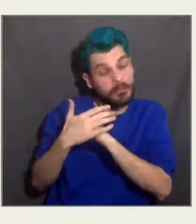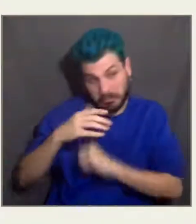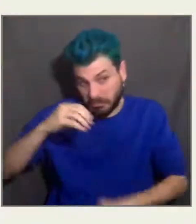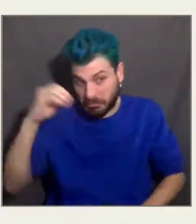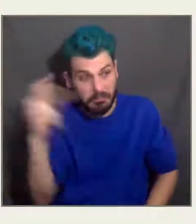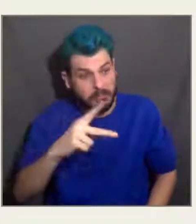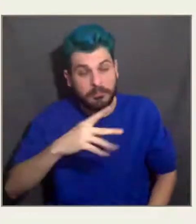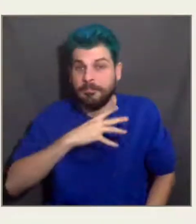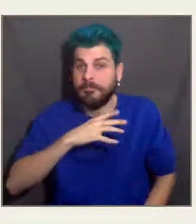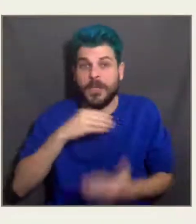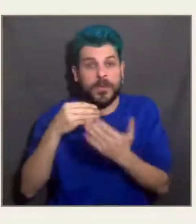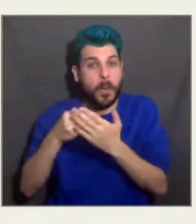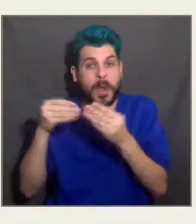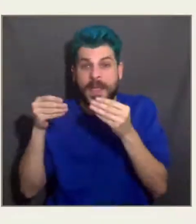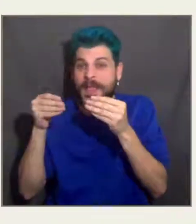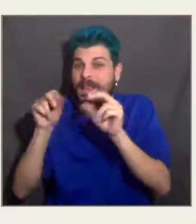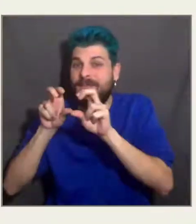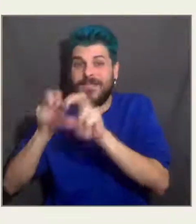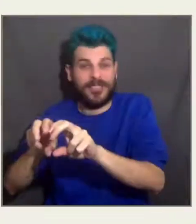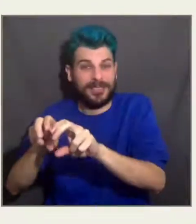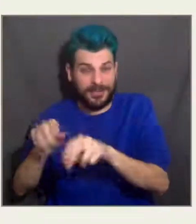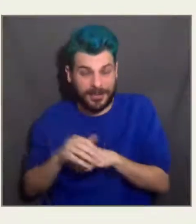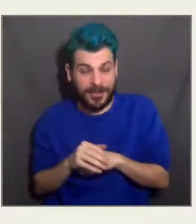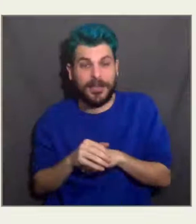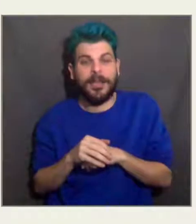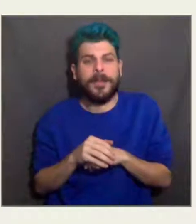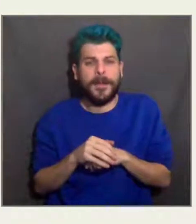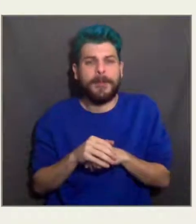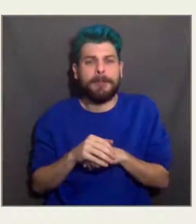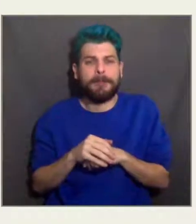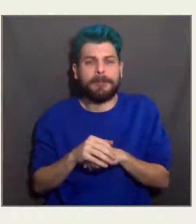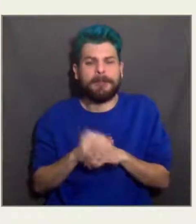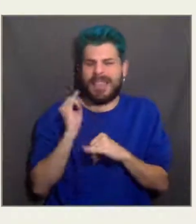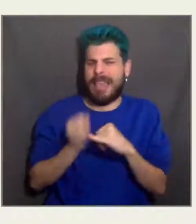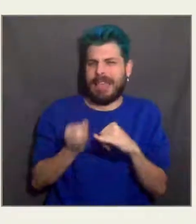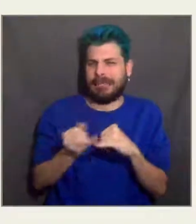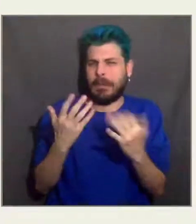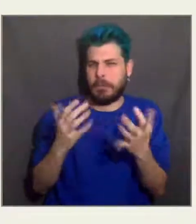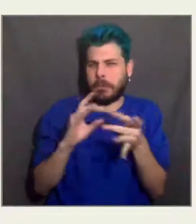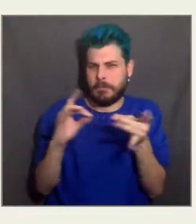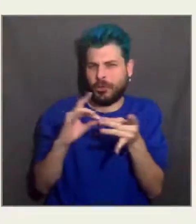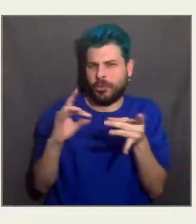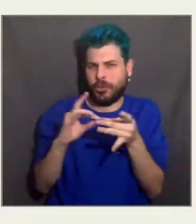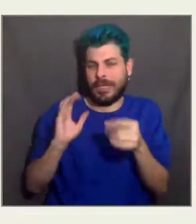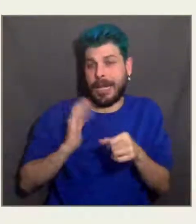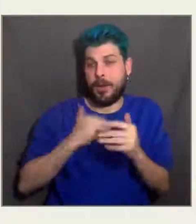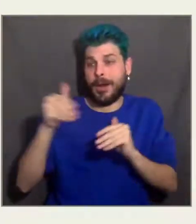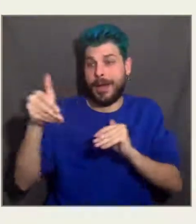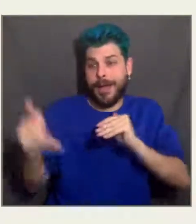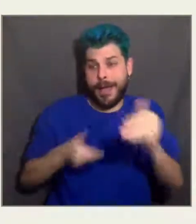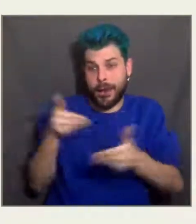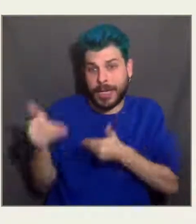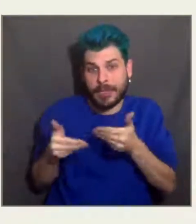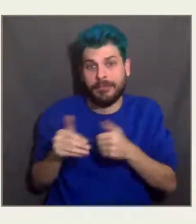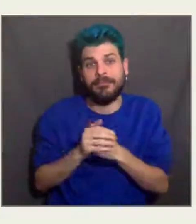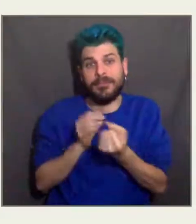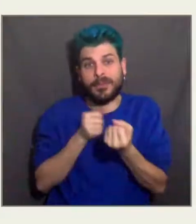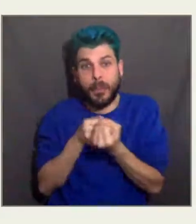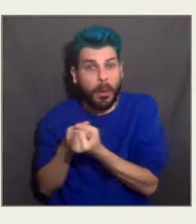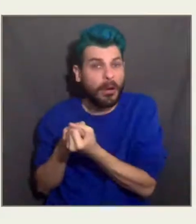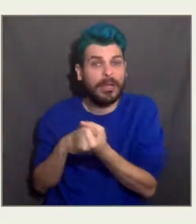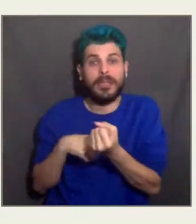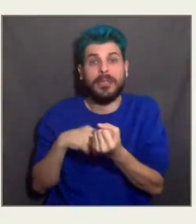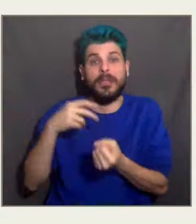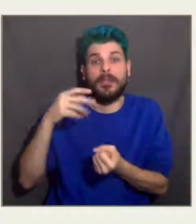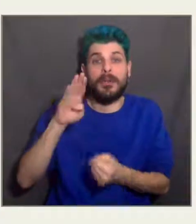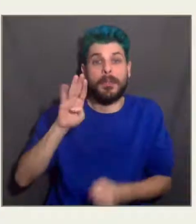I'll just end on for now, besides changing the way we hire and the way we support people of color, BIPOC